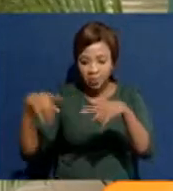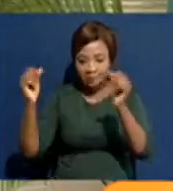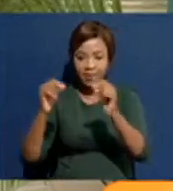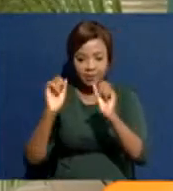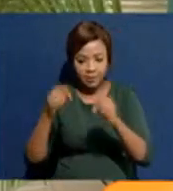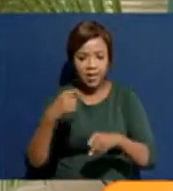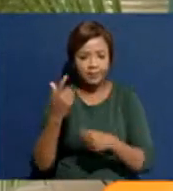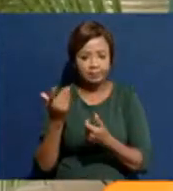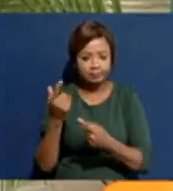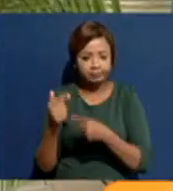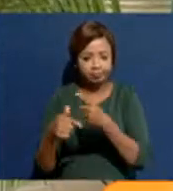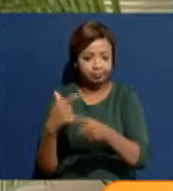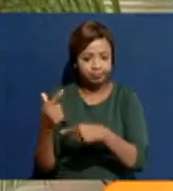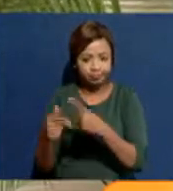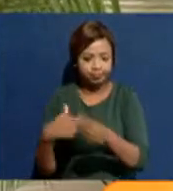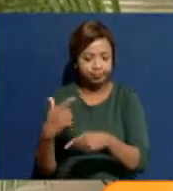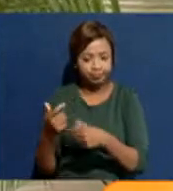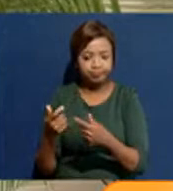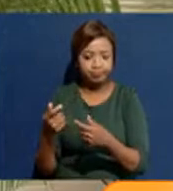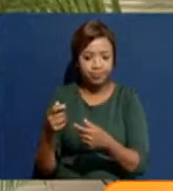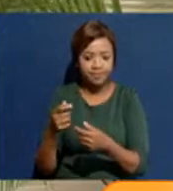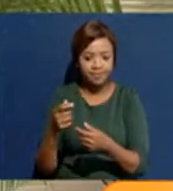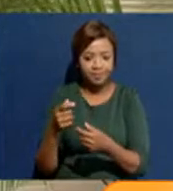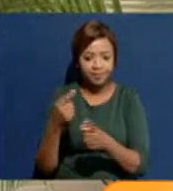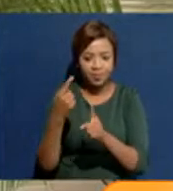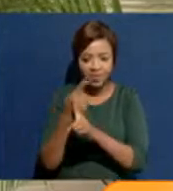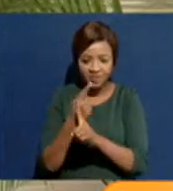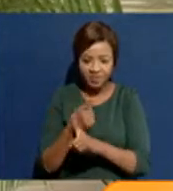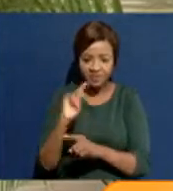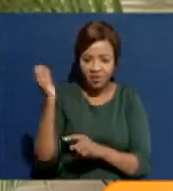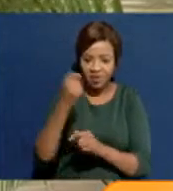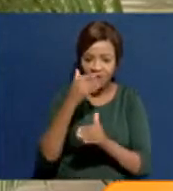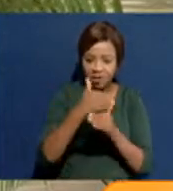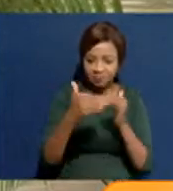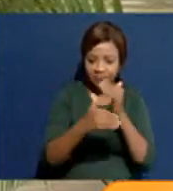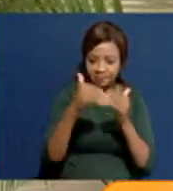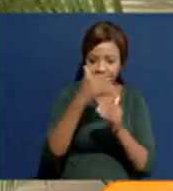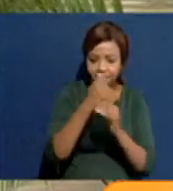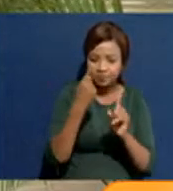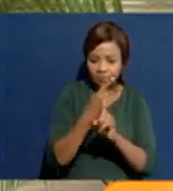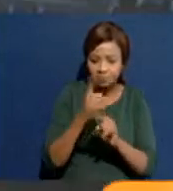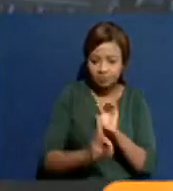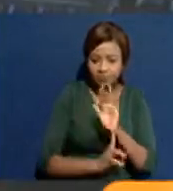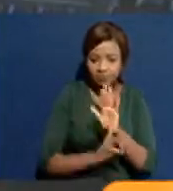able to finance Kenya's infrastructure and other developments.